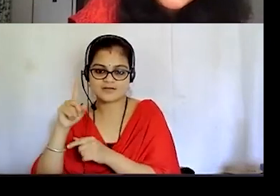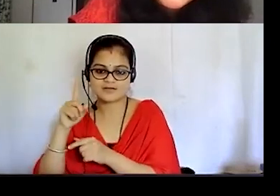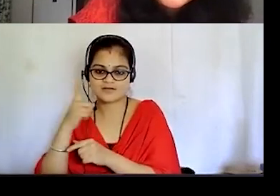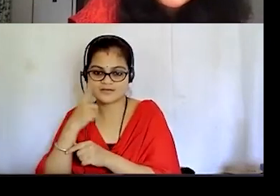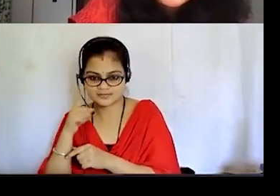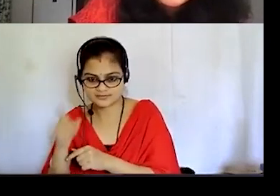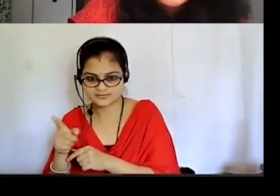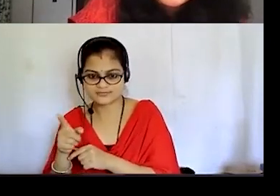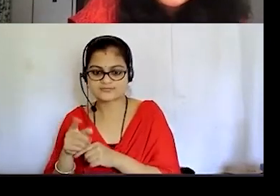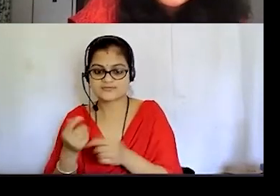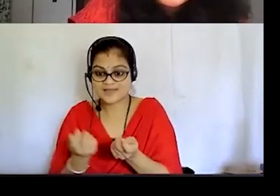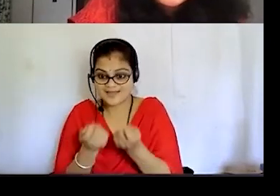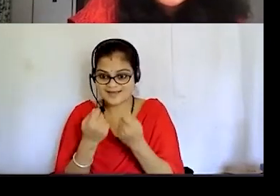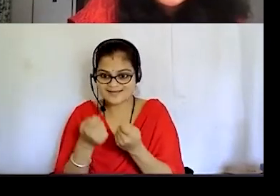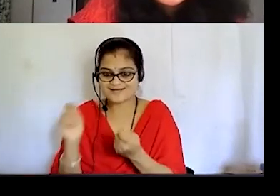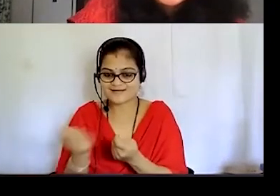in.